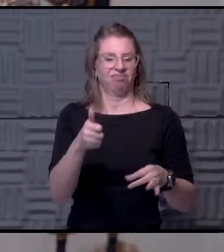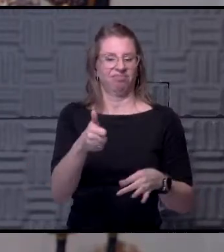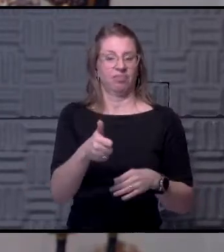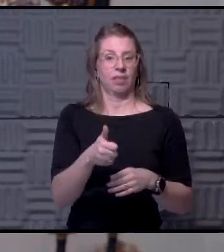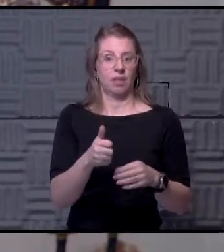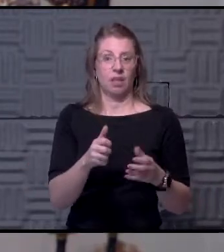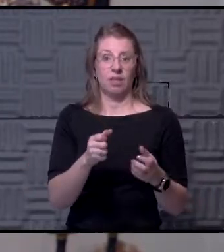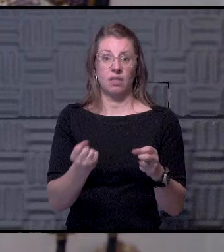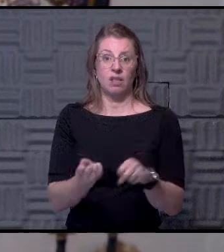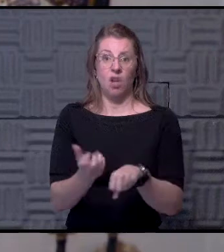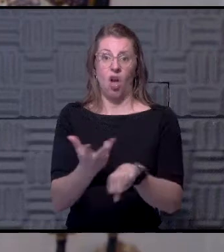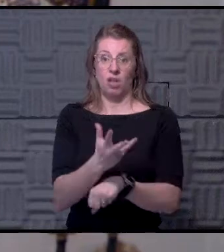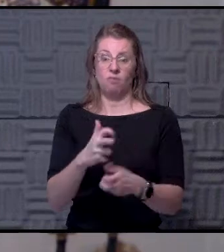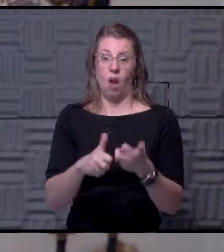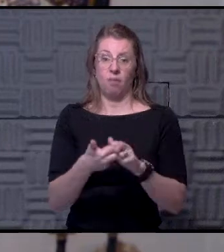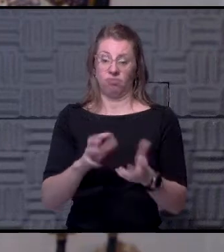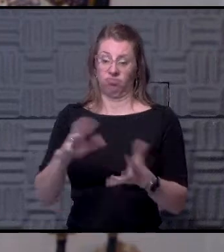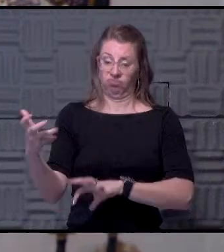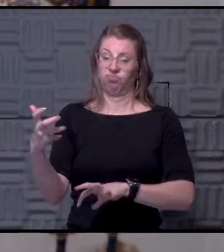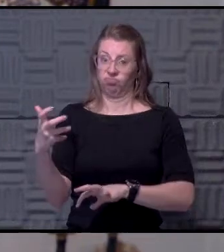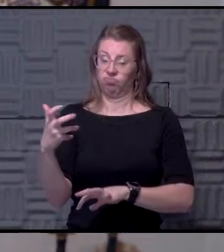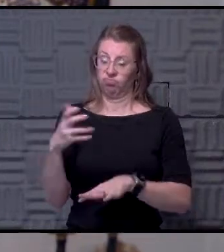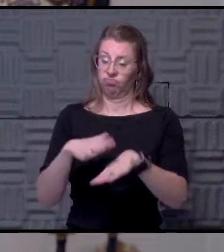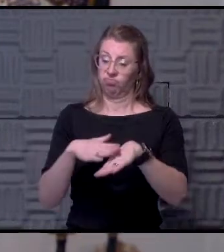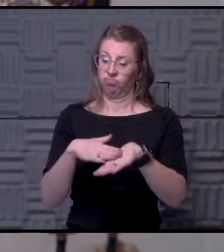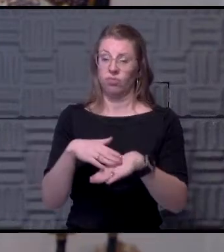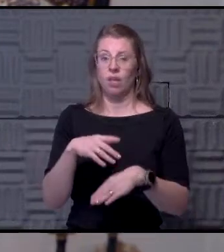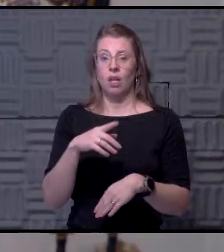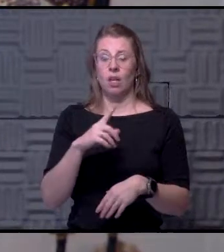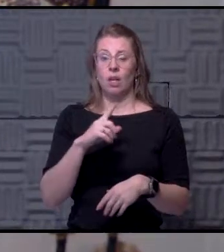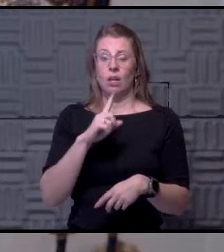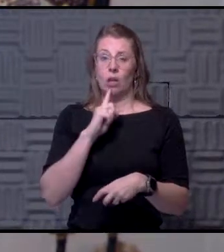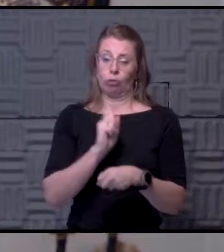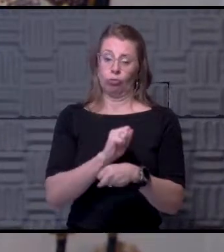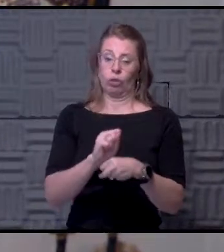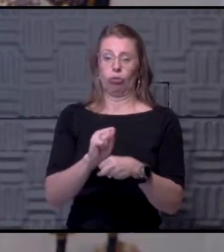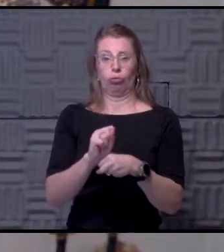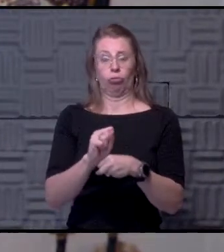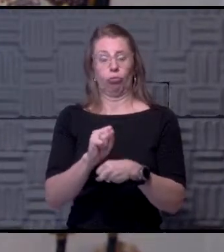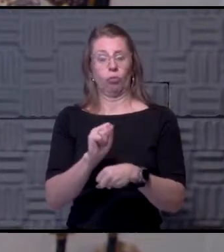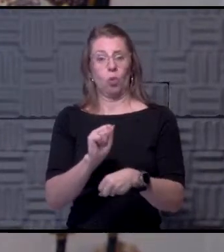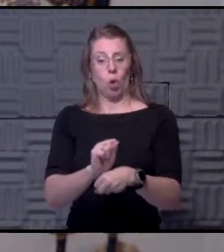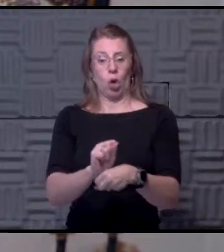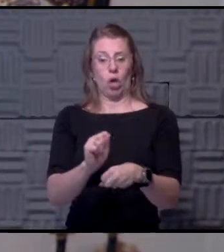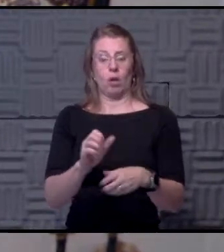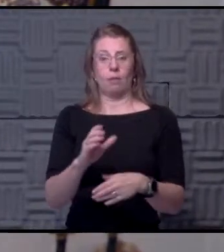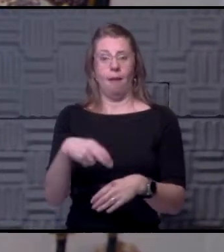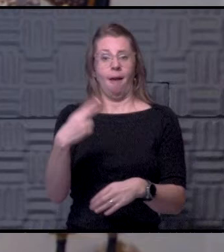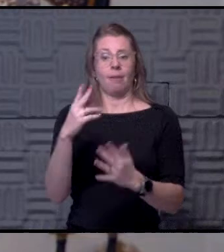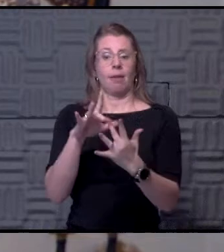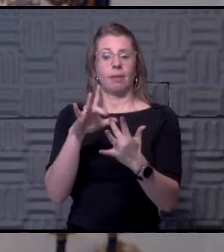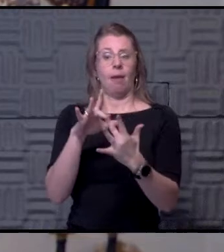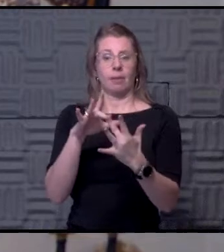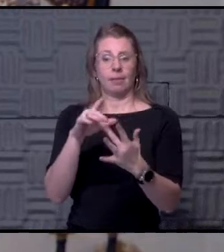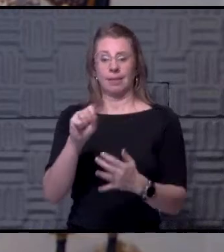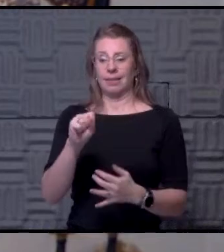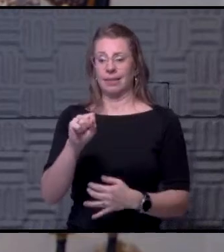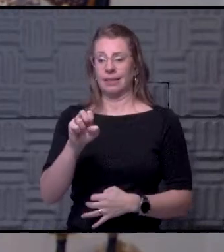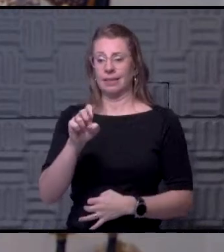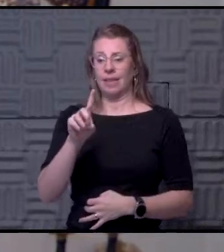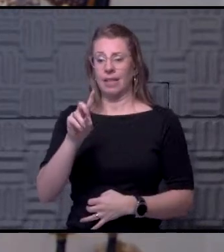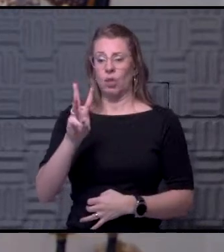some problems, I'll tell you. For example, a critical worker, high contact worker in Sedgwood County was